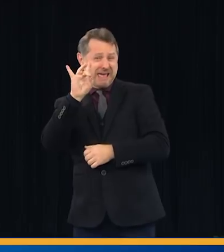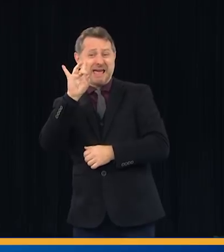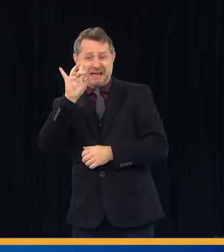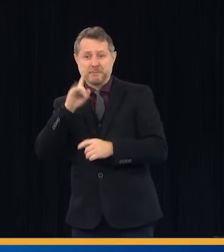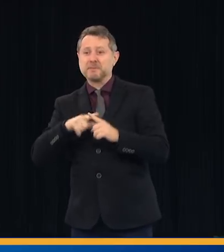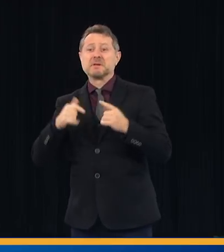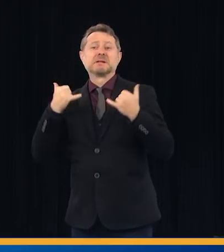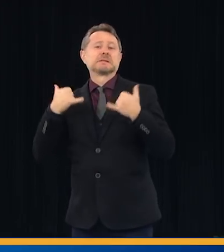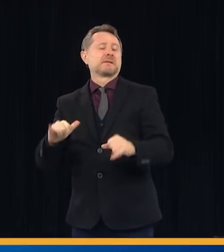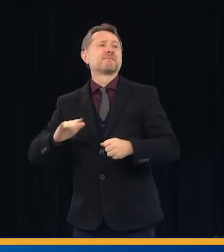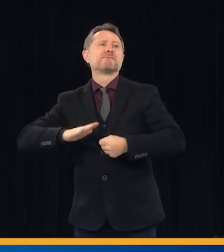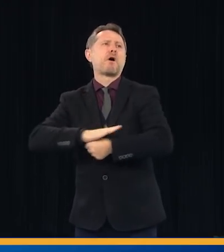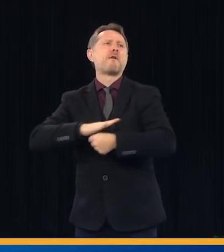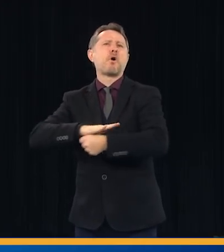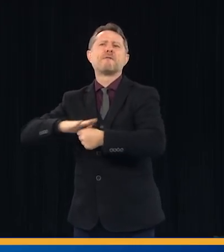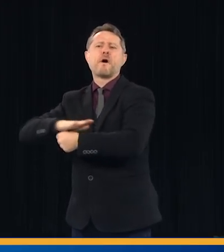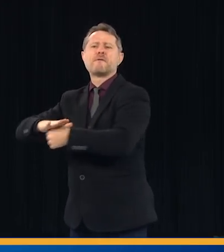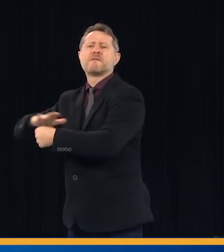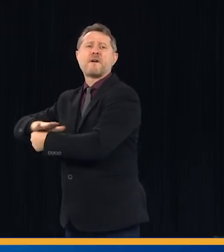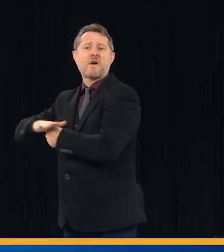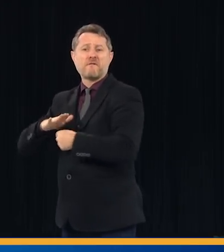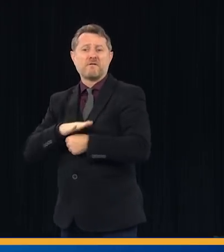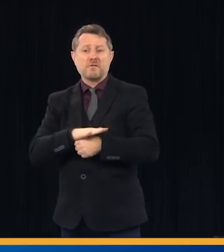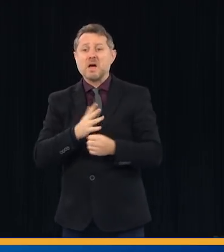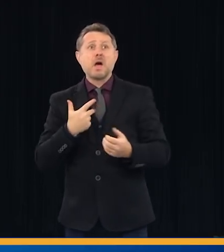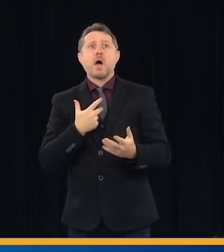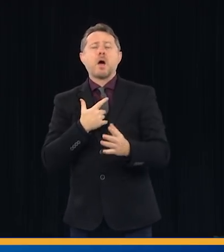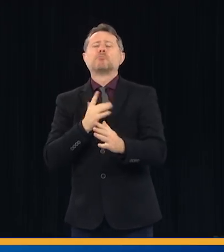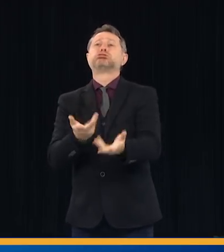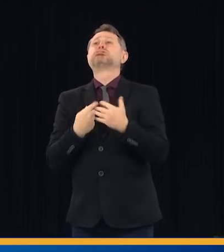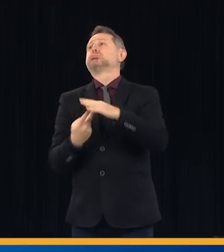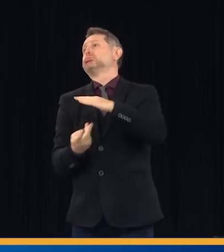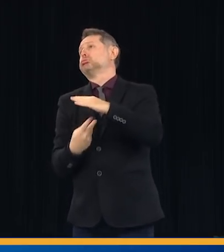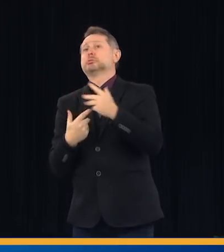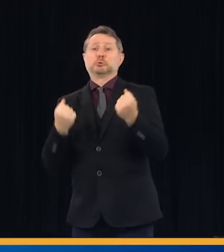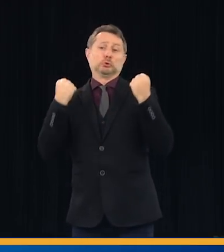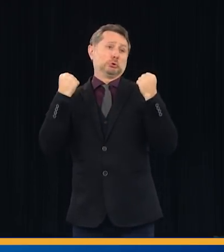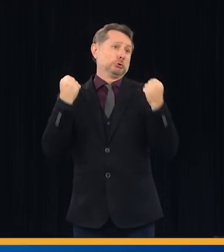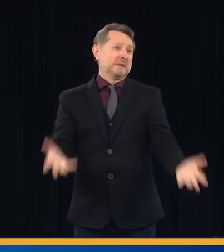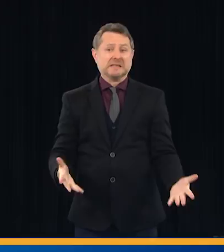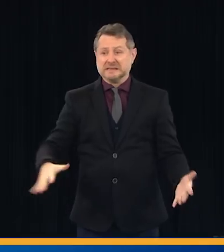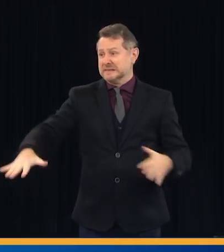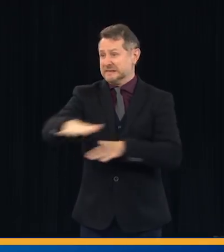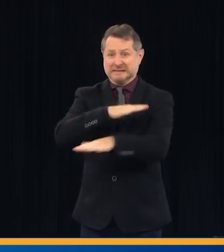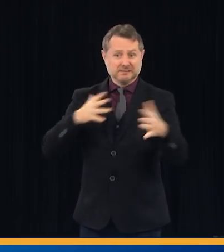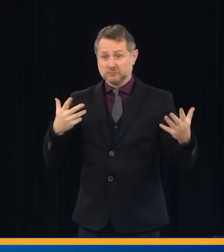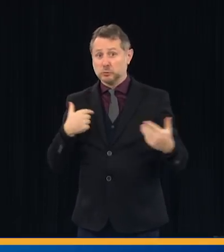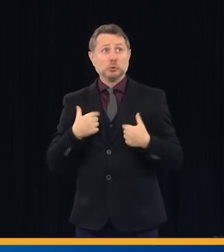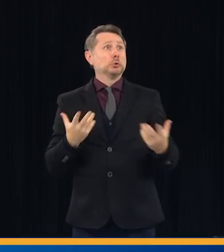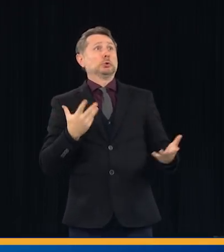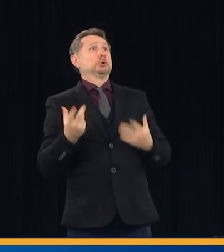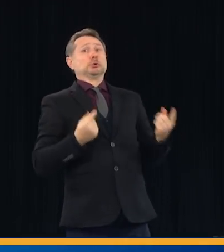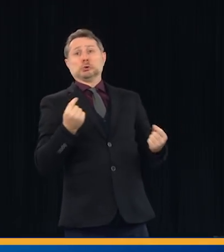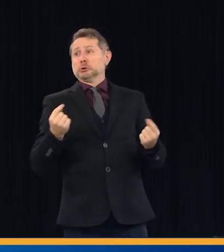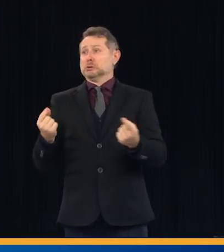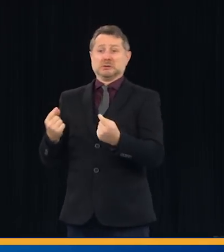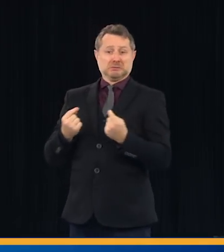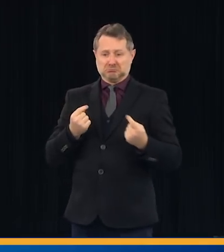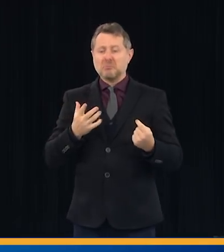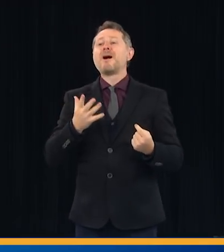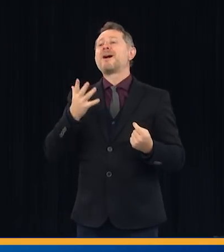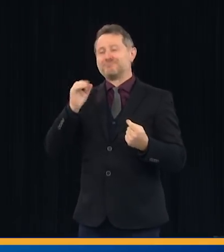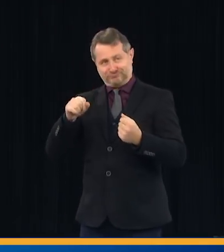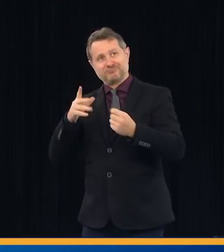can among our 8 hospitals. We're still overwhelmed. Well, then we'll shift the burden literally to a